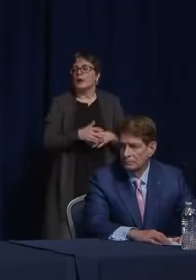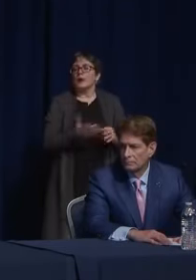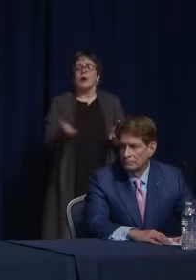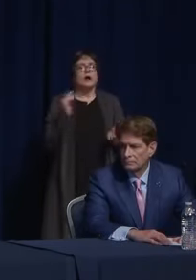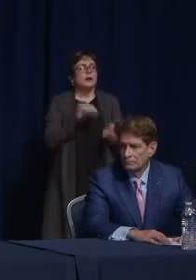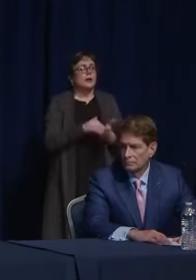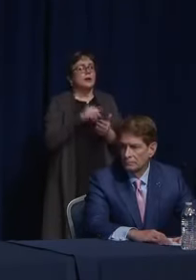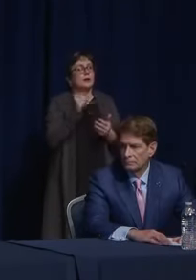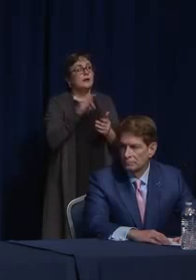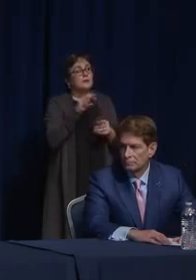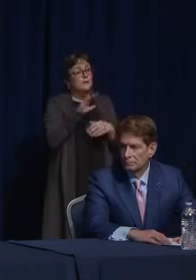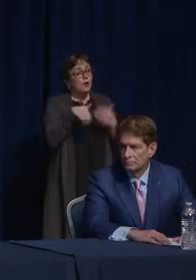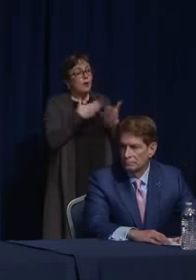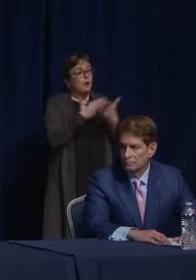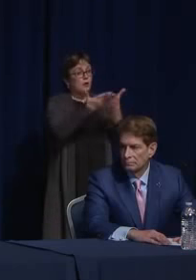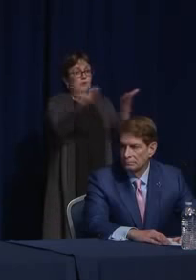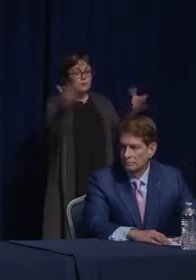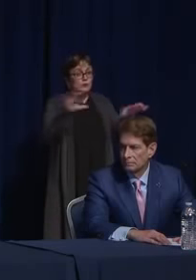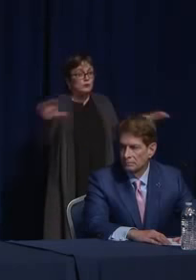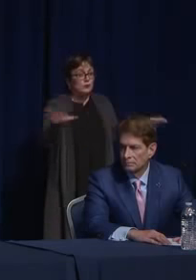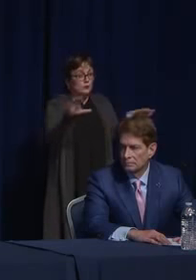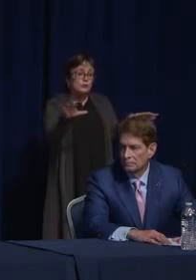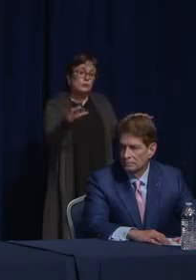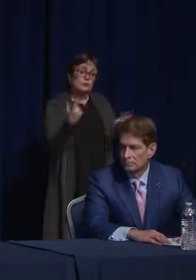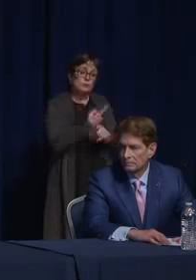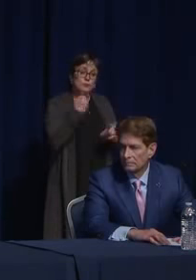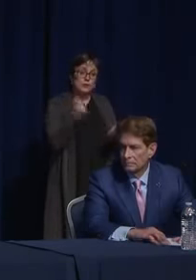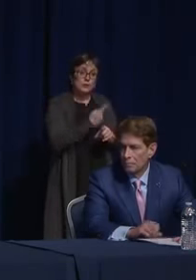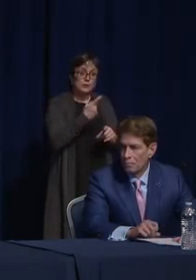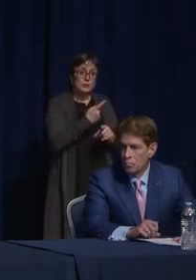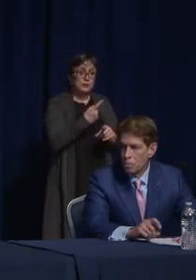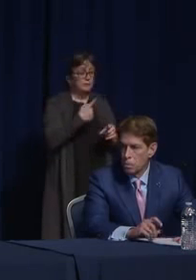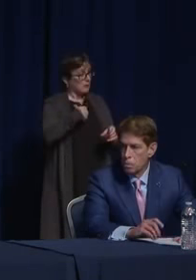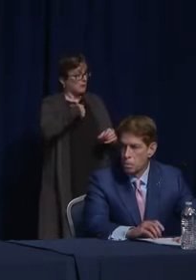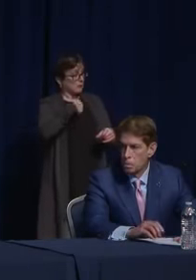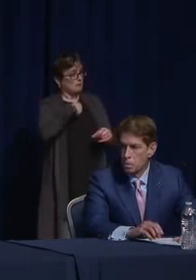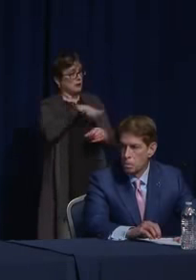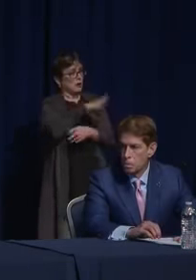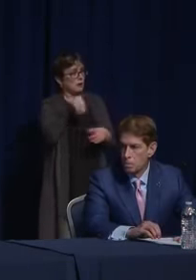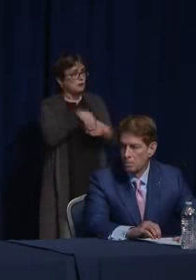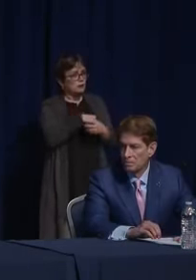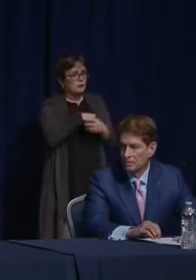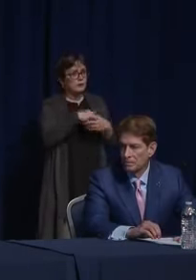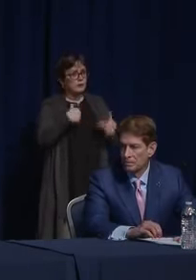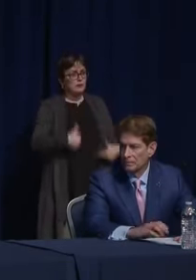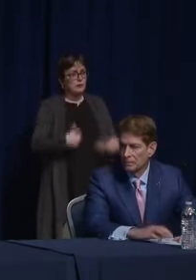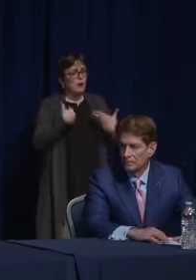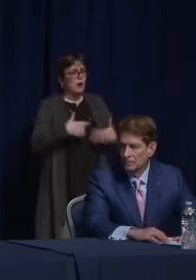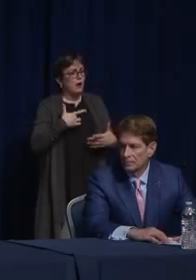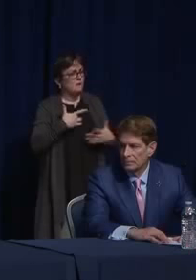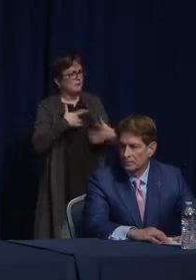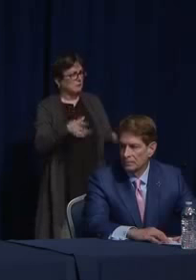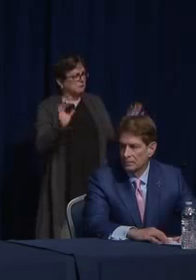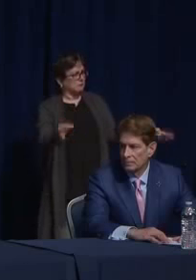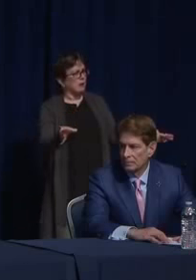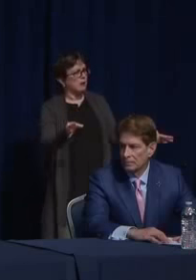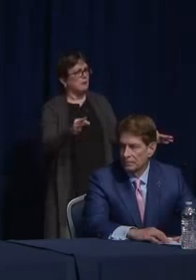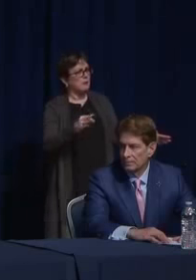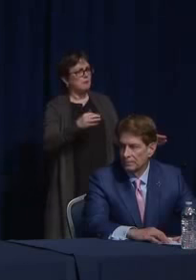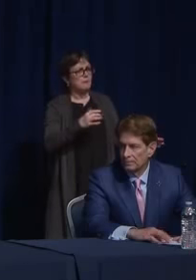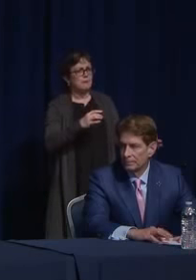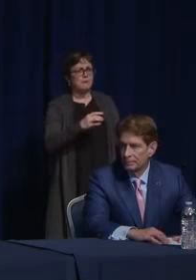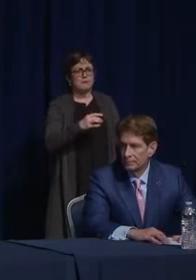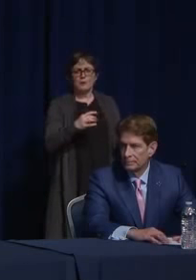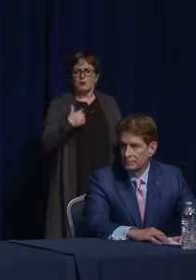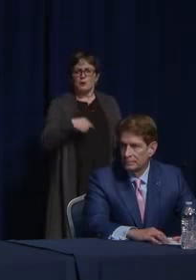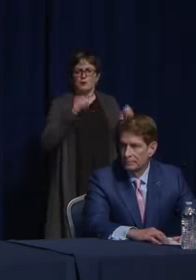each of us does our job, beginning with yours truly, there is no doubt in my mind, not unscathed, not without mistake, but we will get